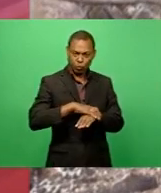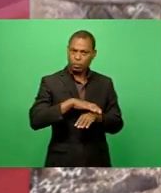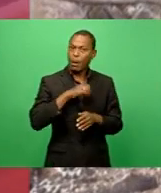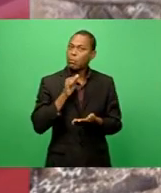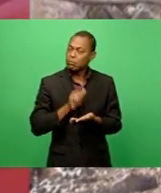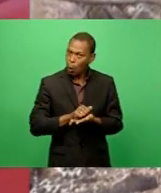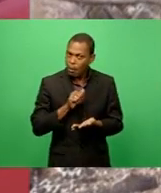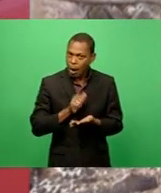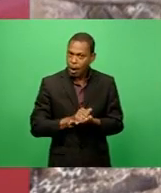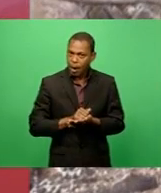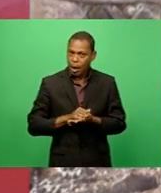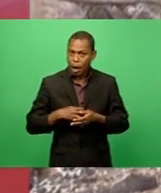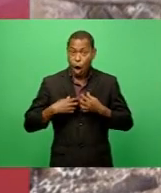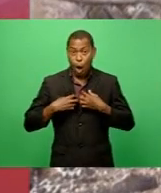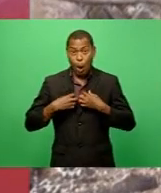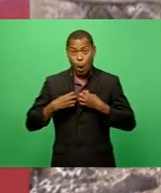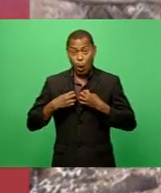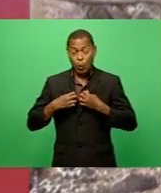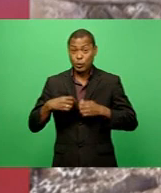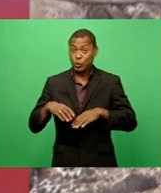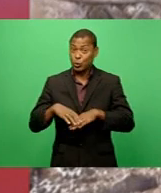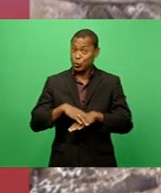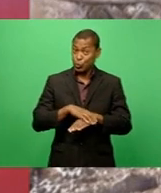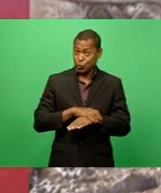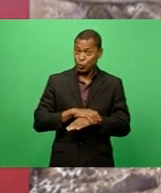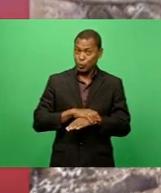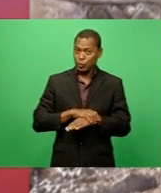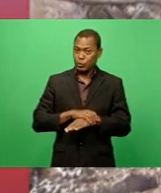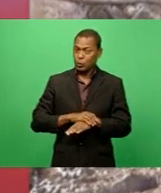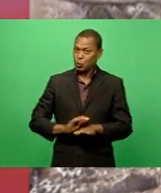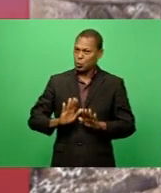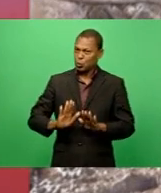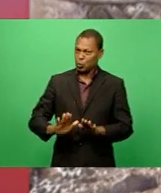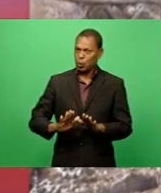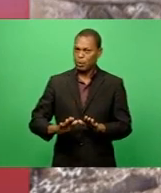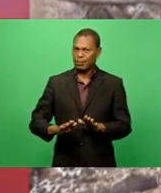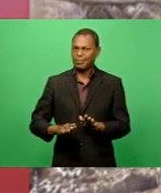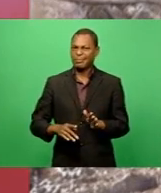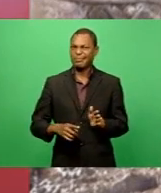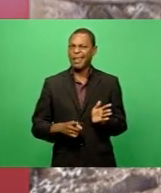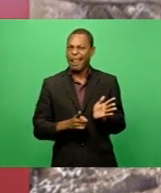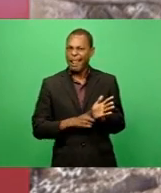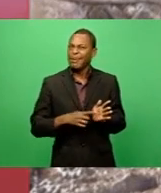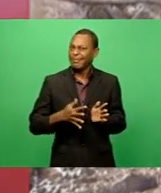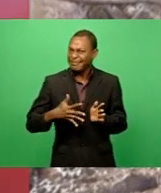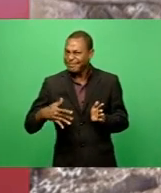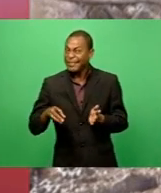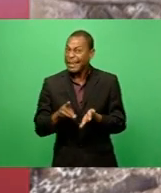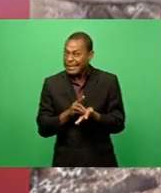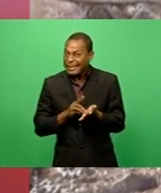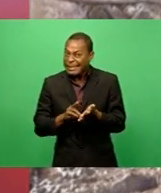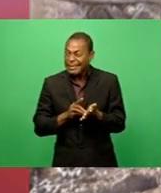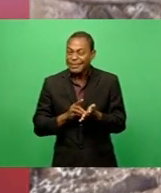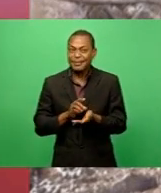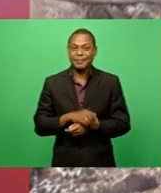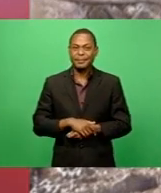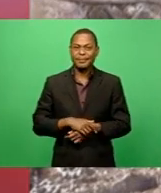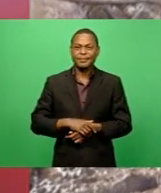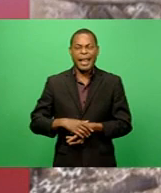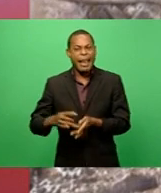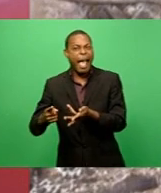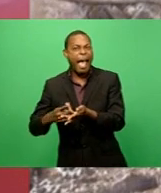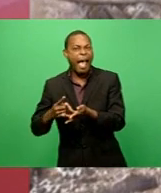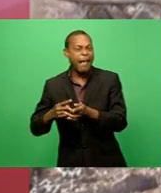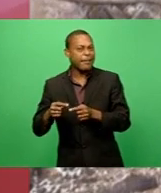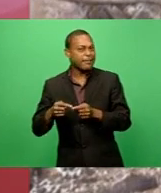this time, closed shoes so that you could avoid things like leptospirosis. And then we have to have the other, like I said, the source reduction